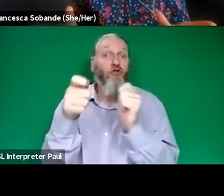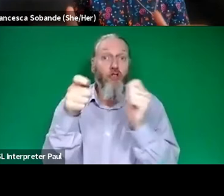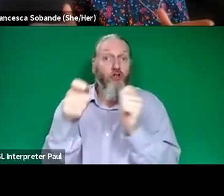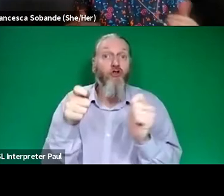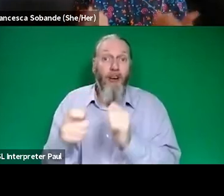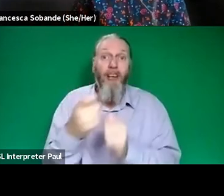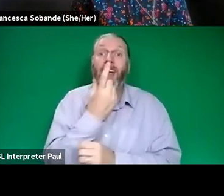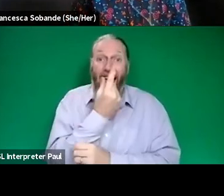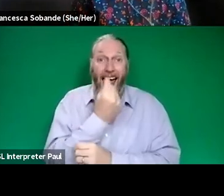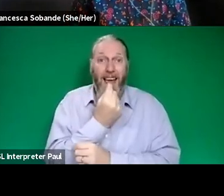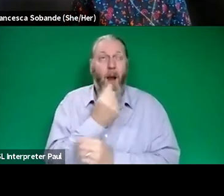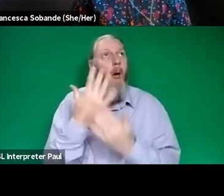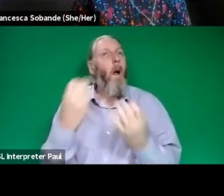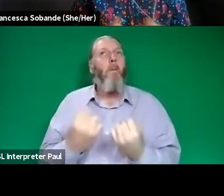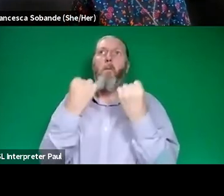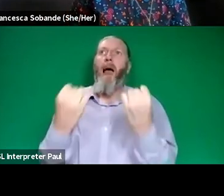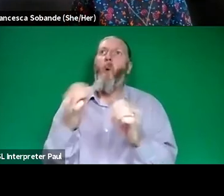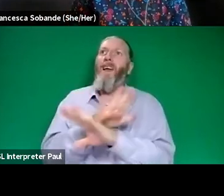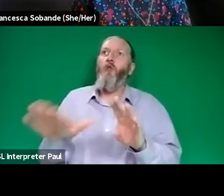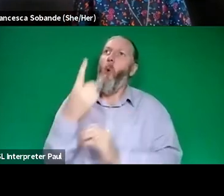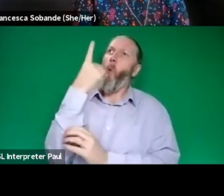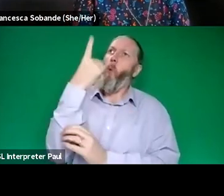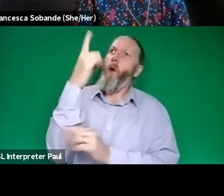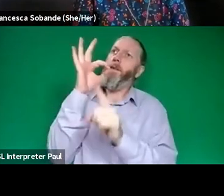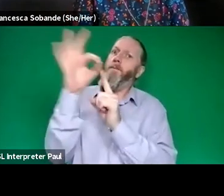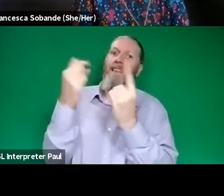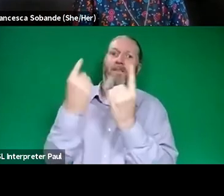one entity that can really be comprehended in the way that is often suggested.